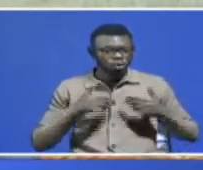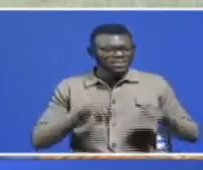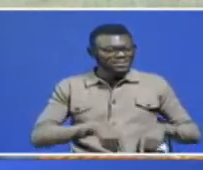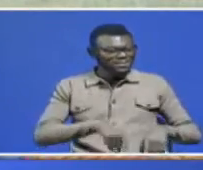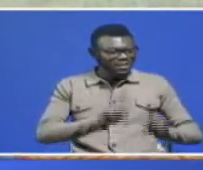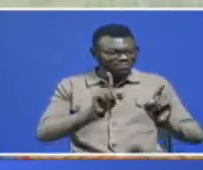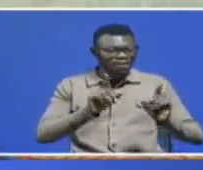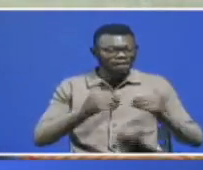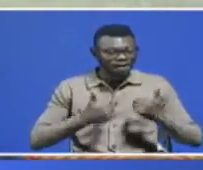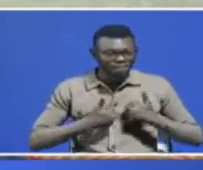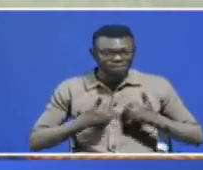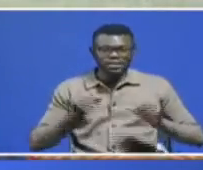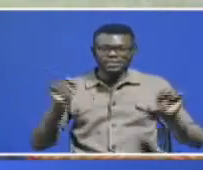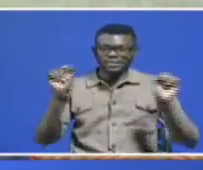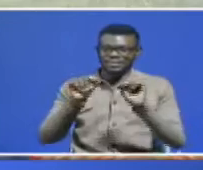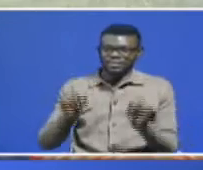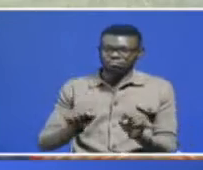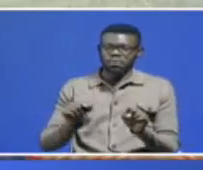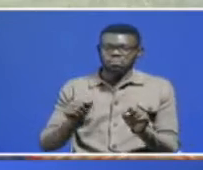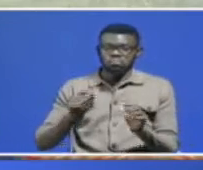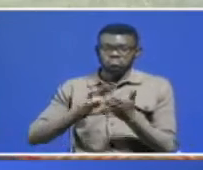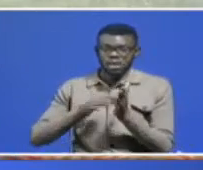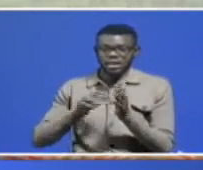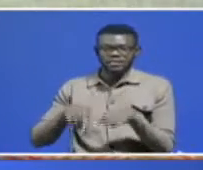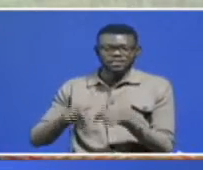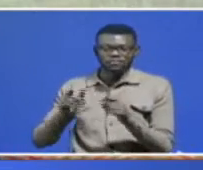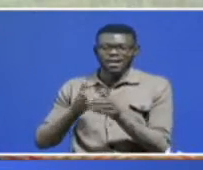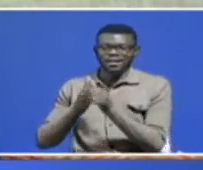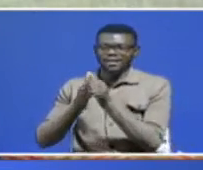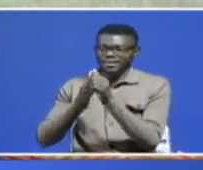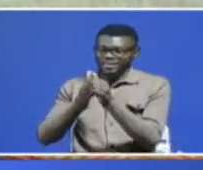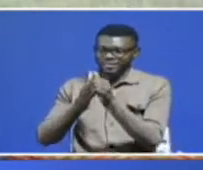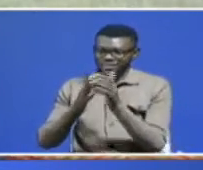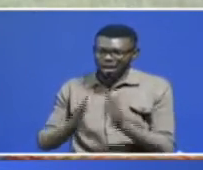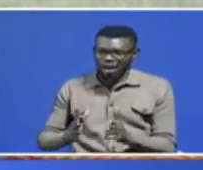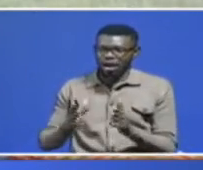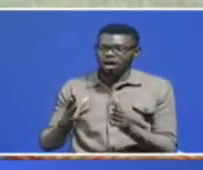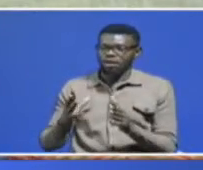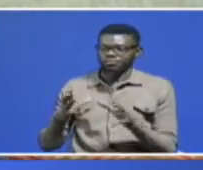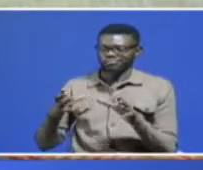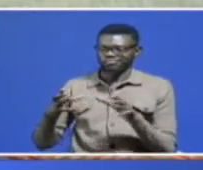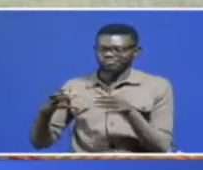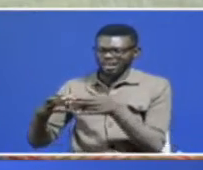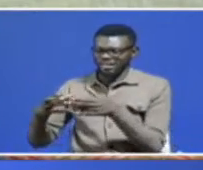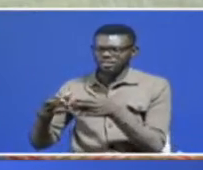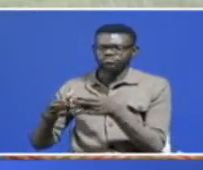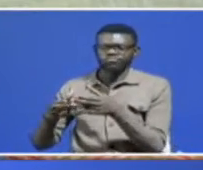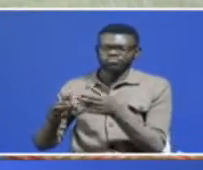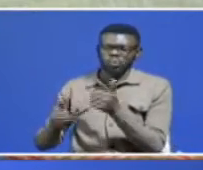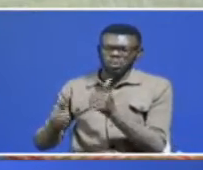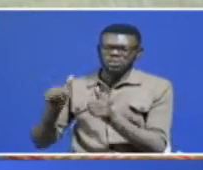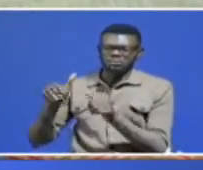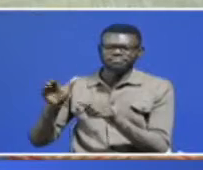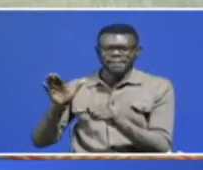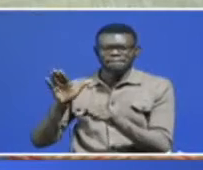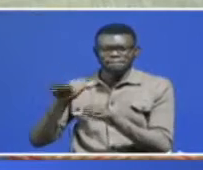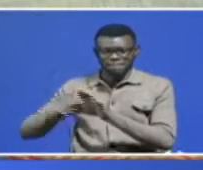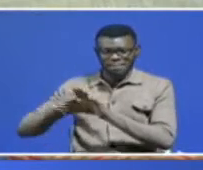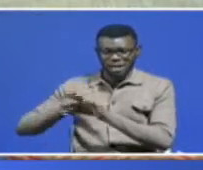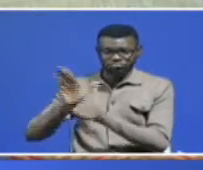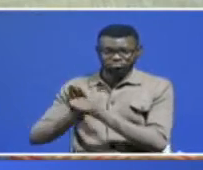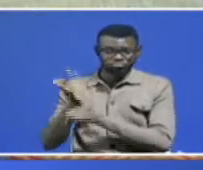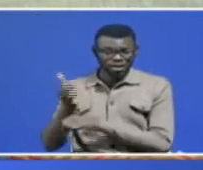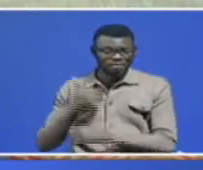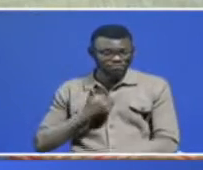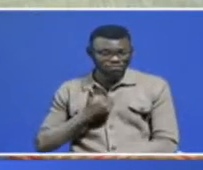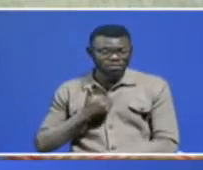system where he is the leader of majority, the leader of the party with the majority in parliament. But then the people